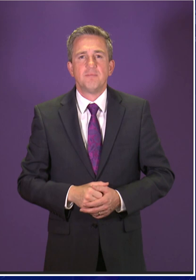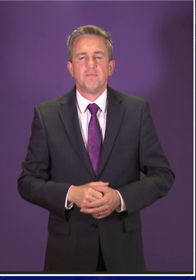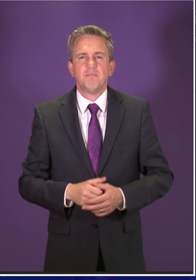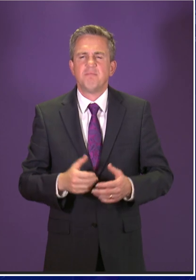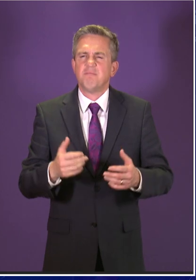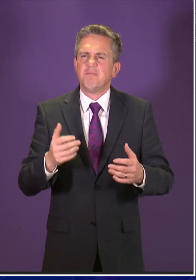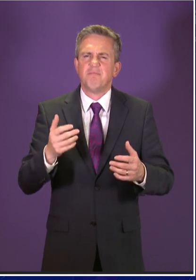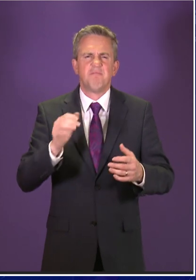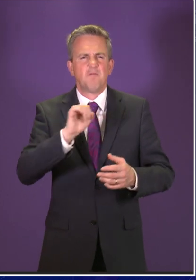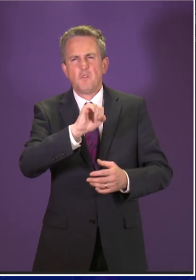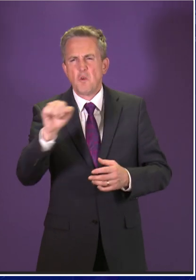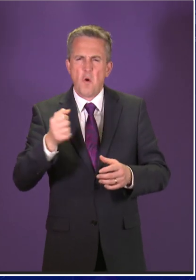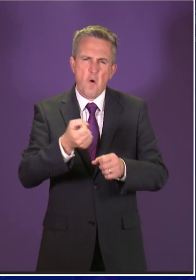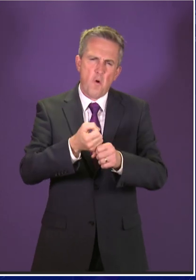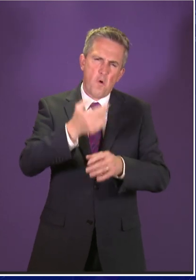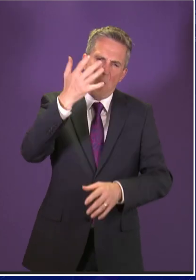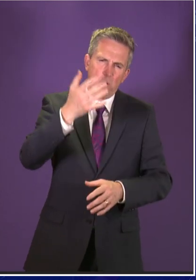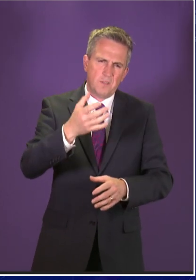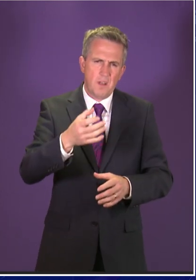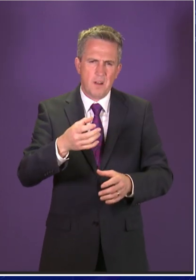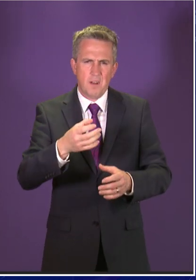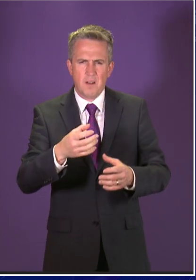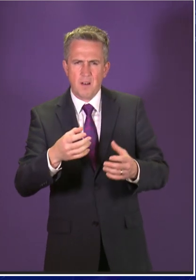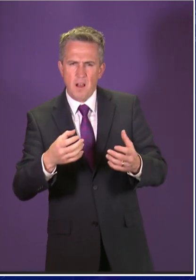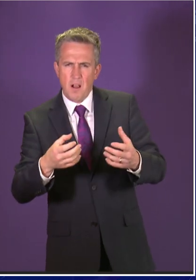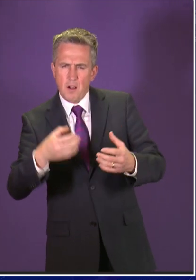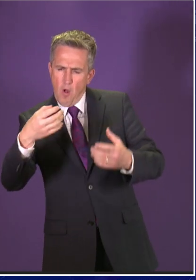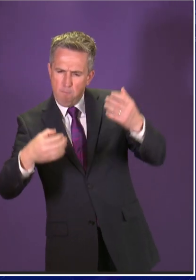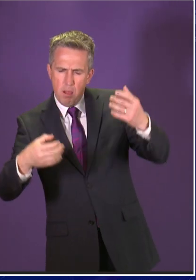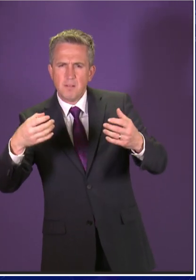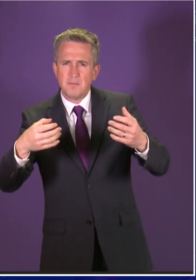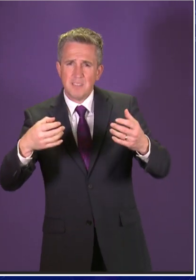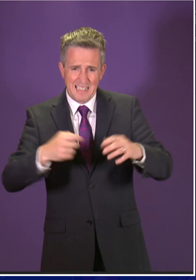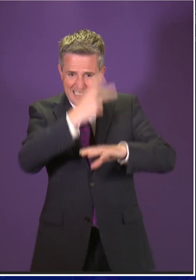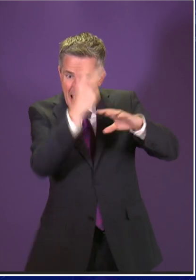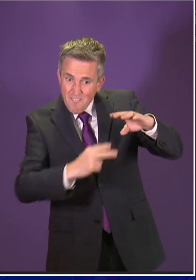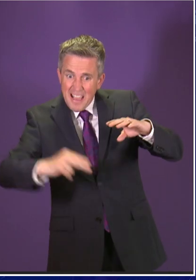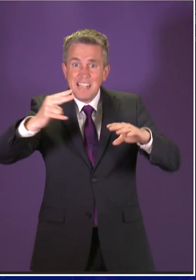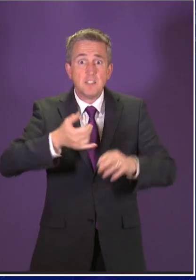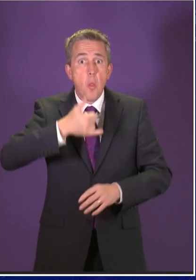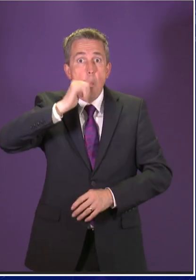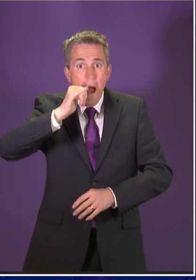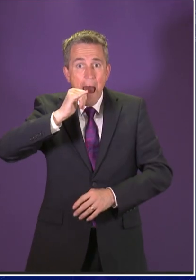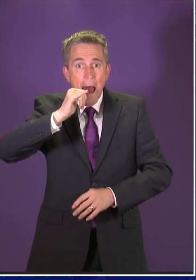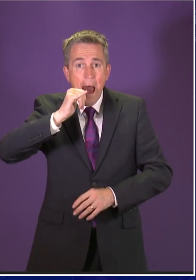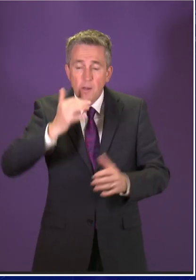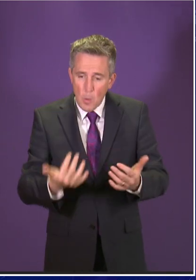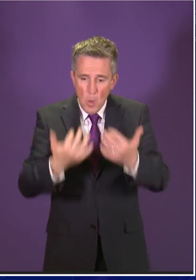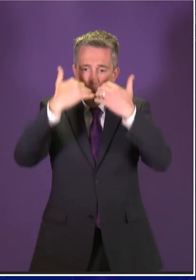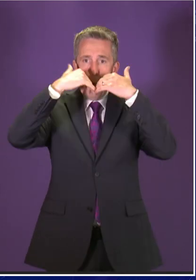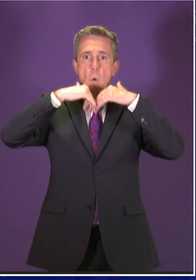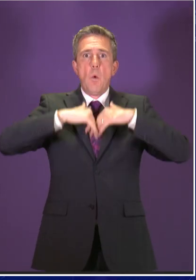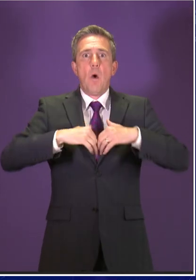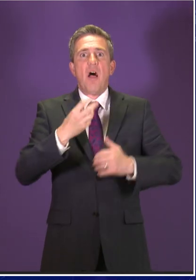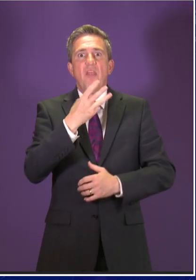Forget about your golden goblets and jade bowls. Just dive right in! And drink some